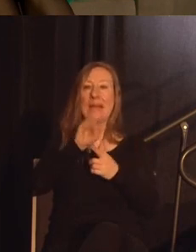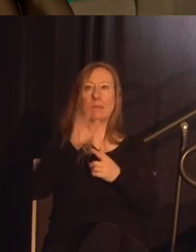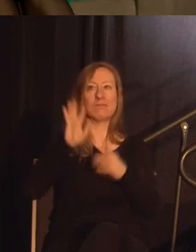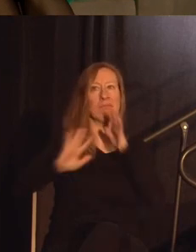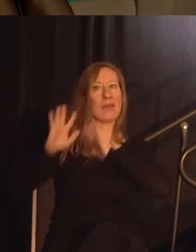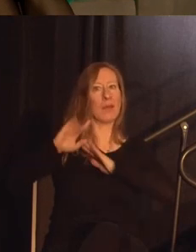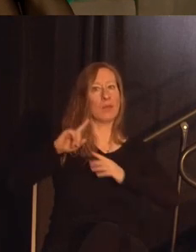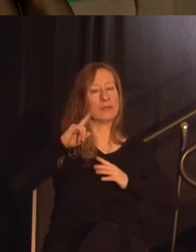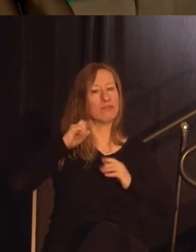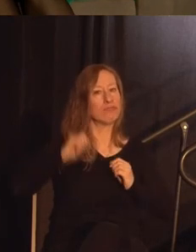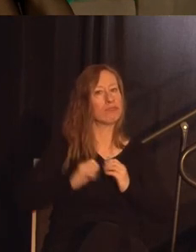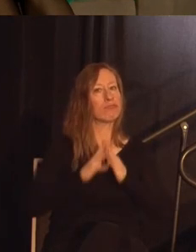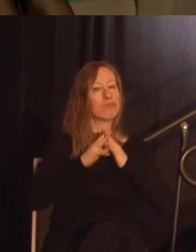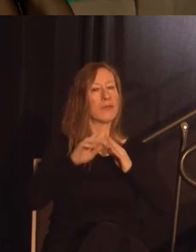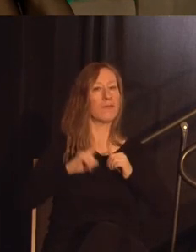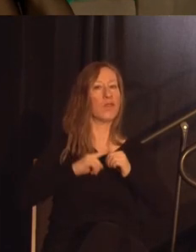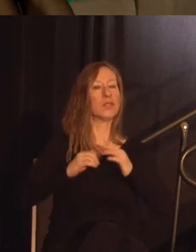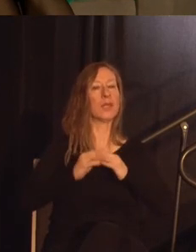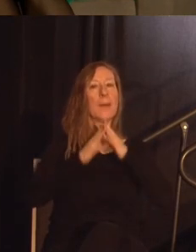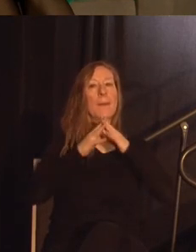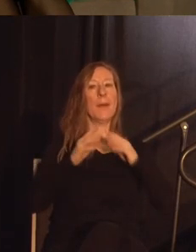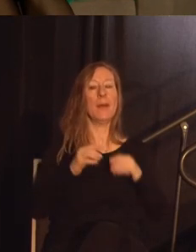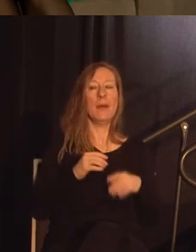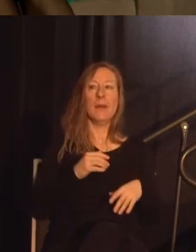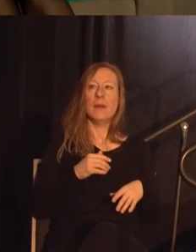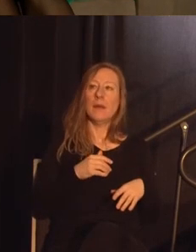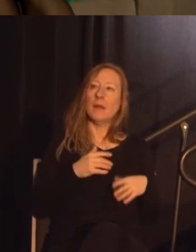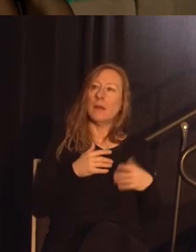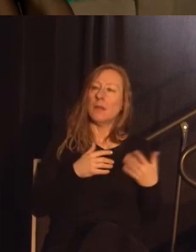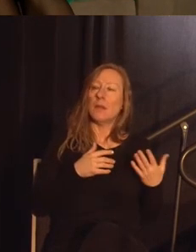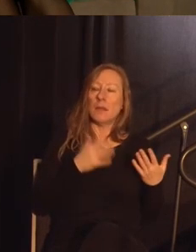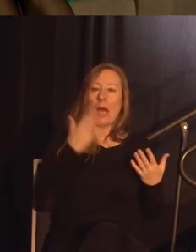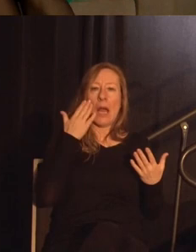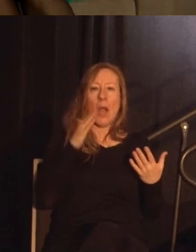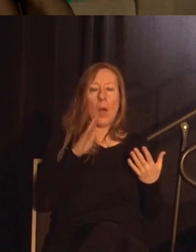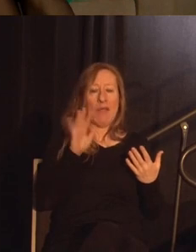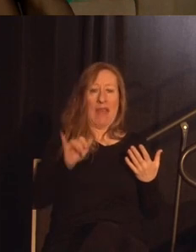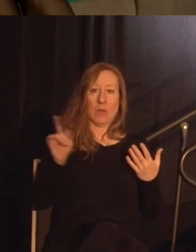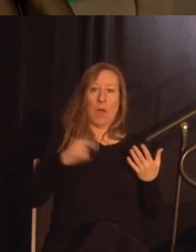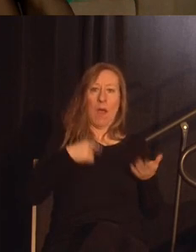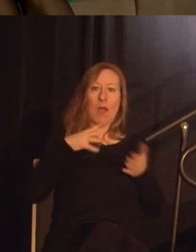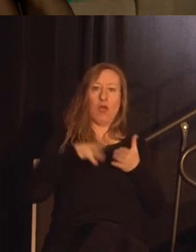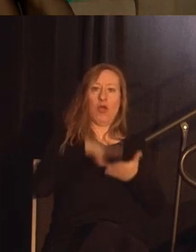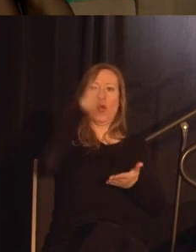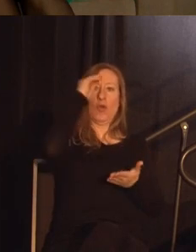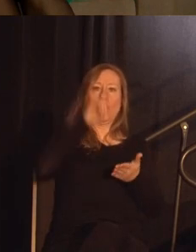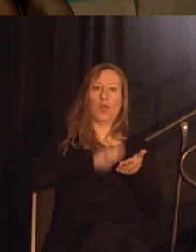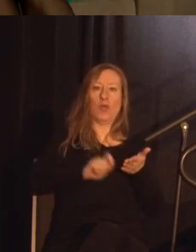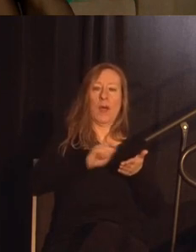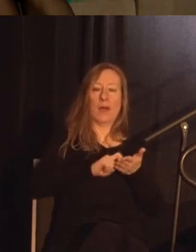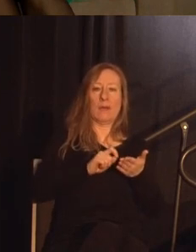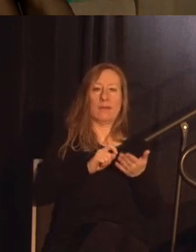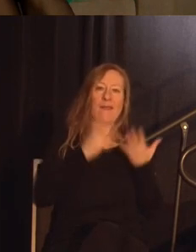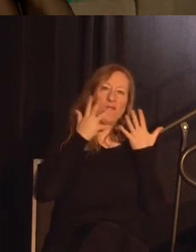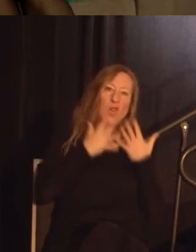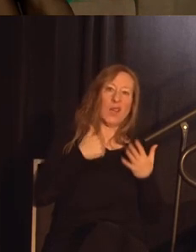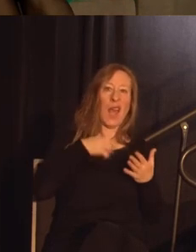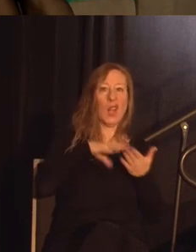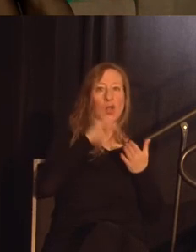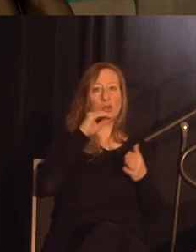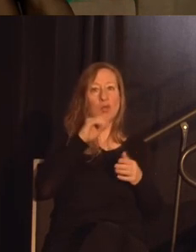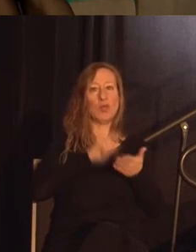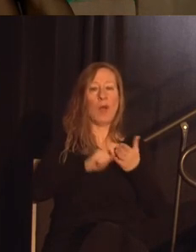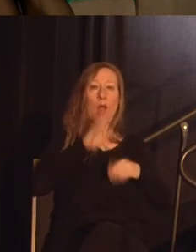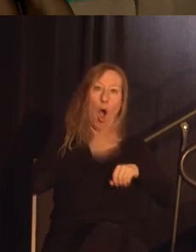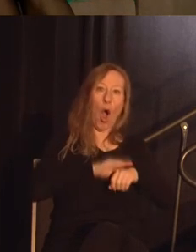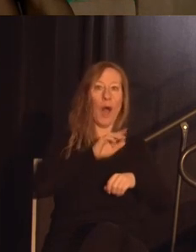And I don't know, especially, and that's where I learned to write. I learned to write, unfortunately, on the job in